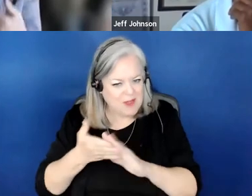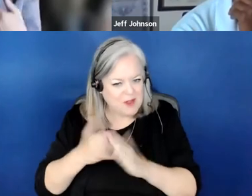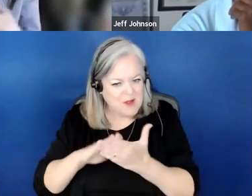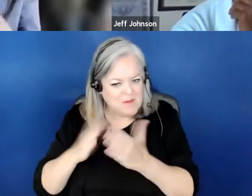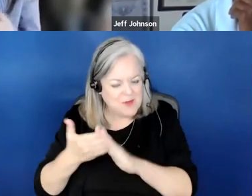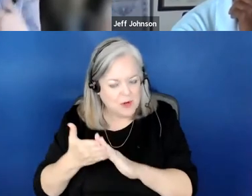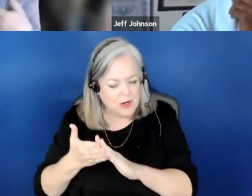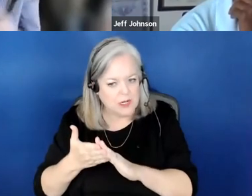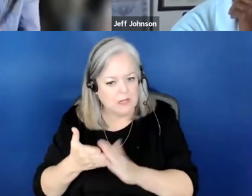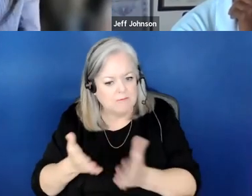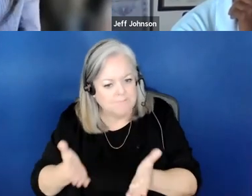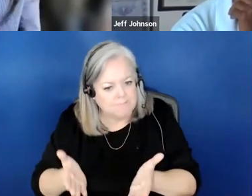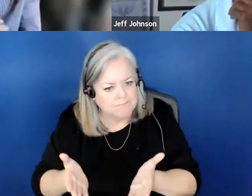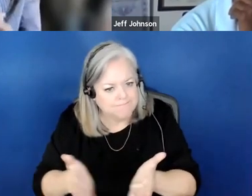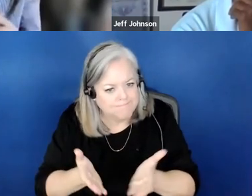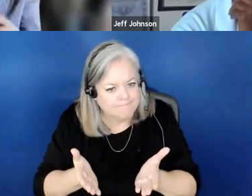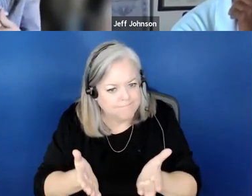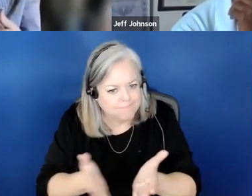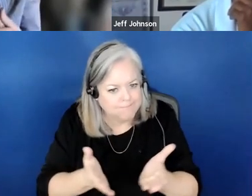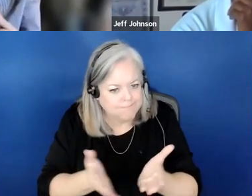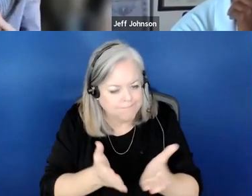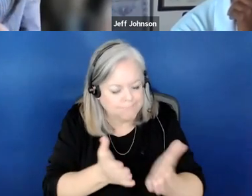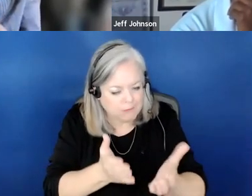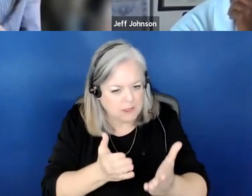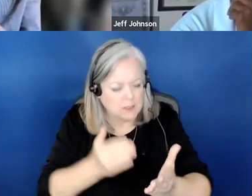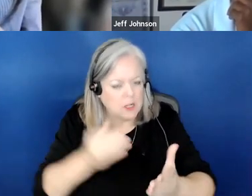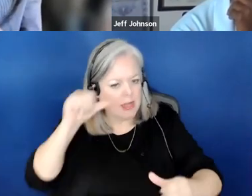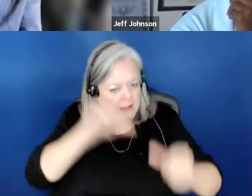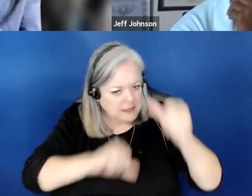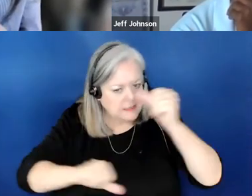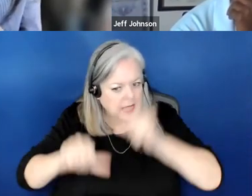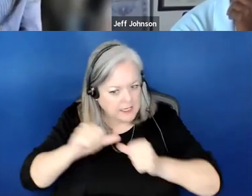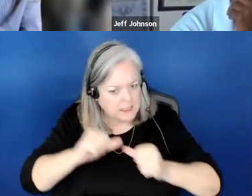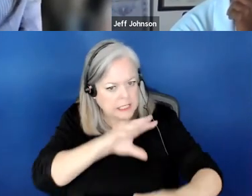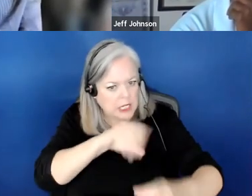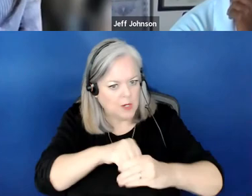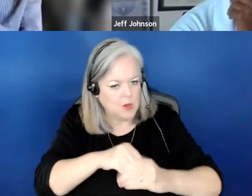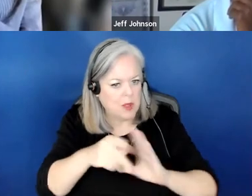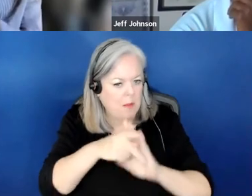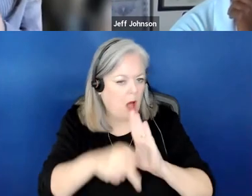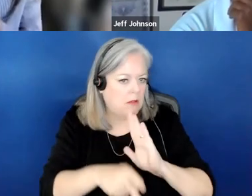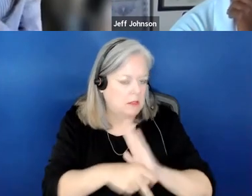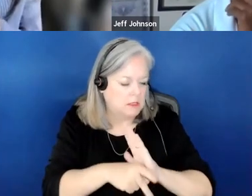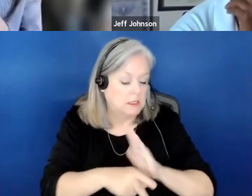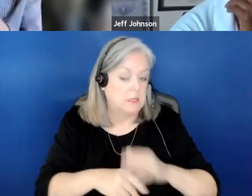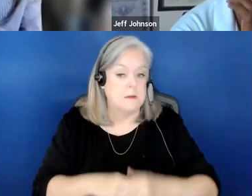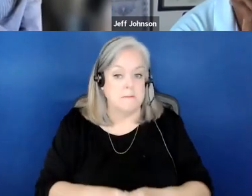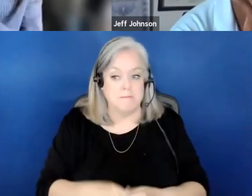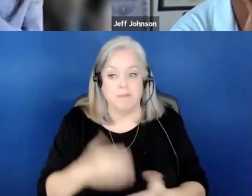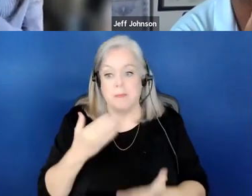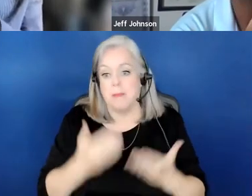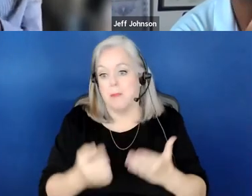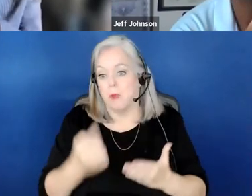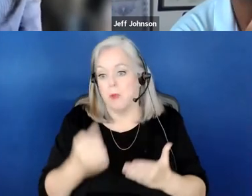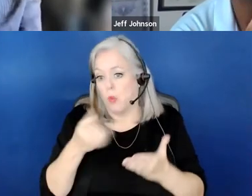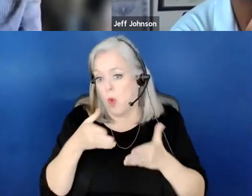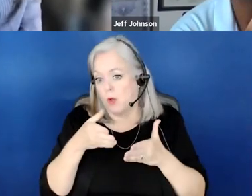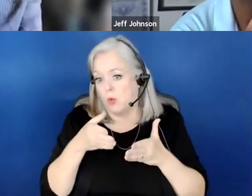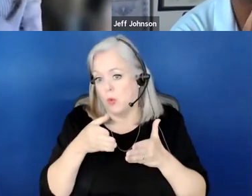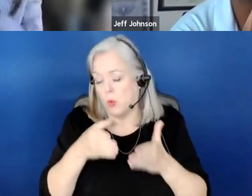fostering, pushing the science into policy, may be one way to get past some of that